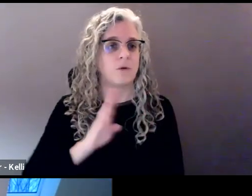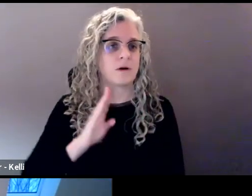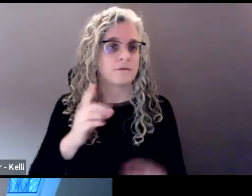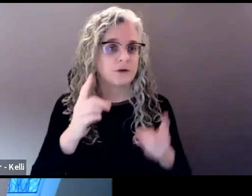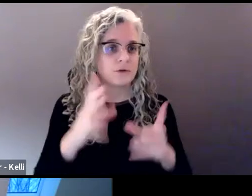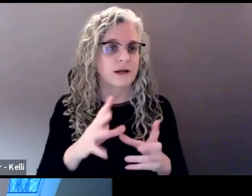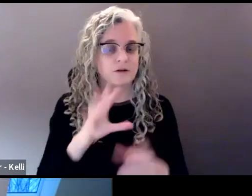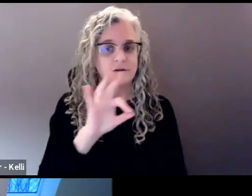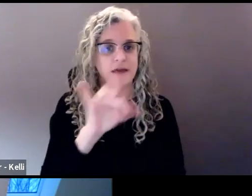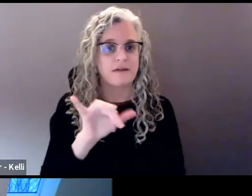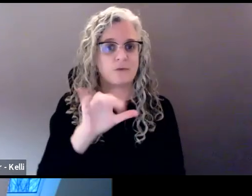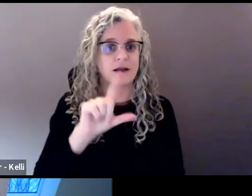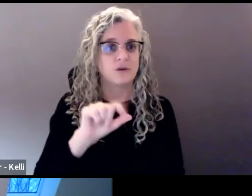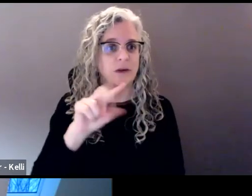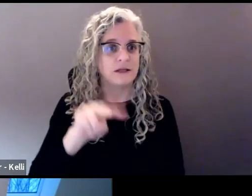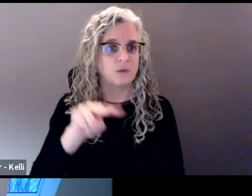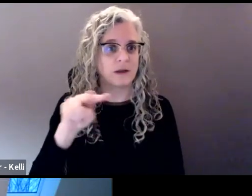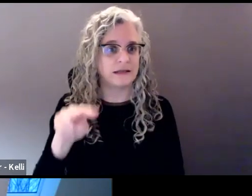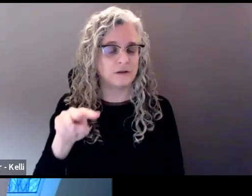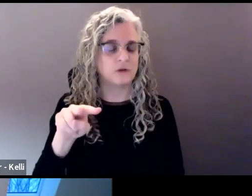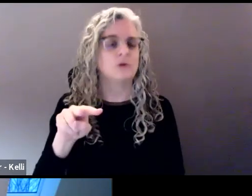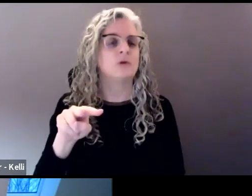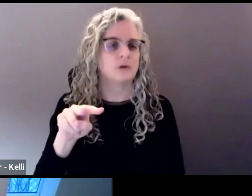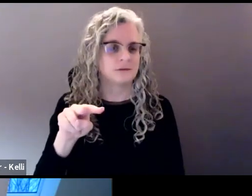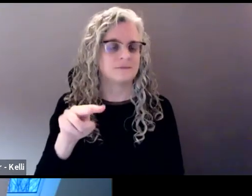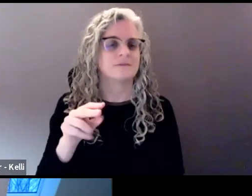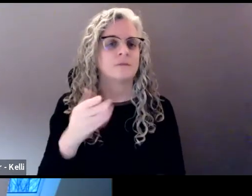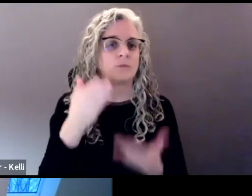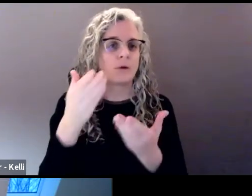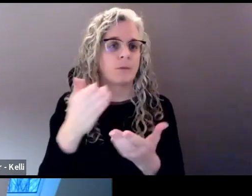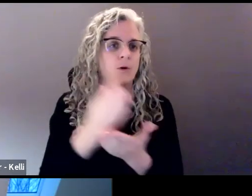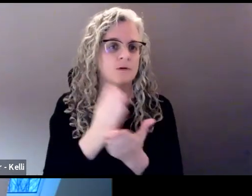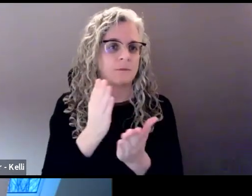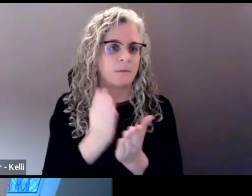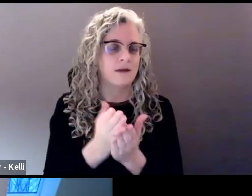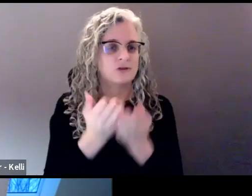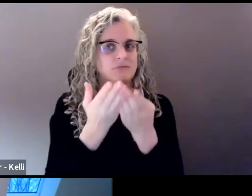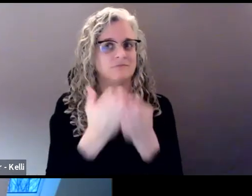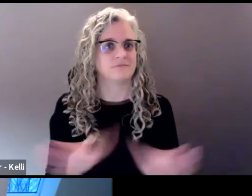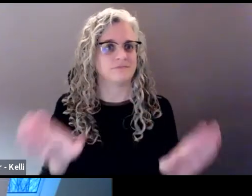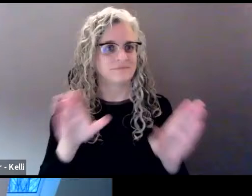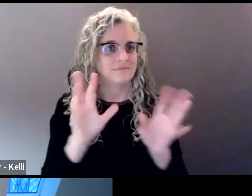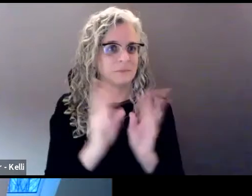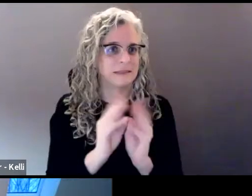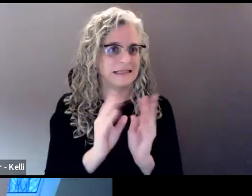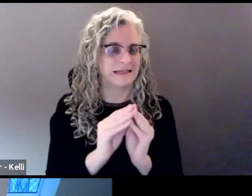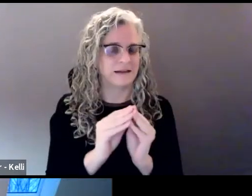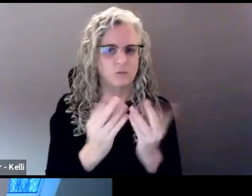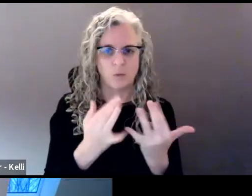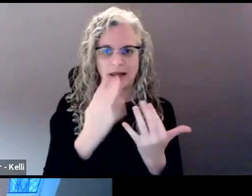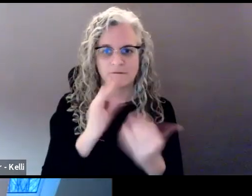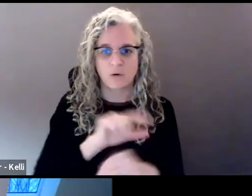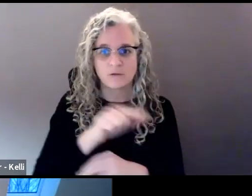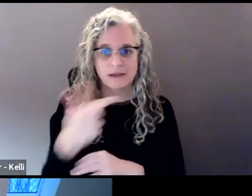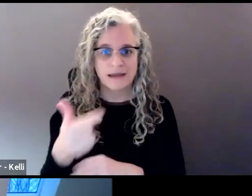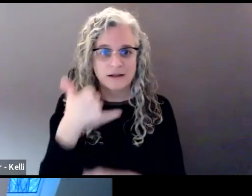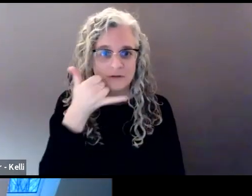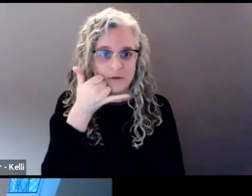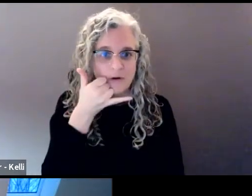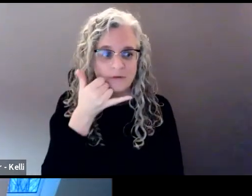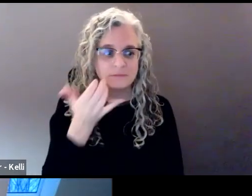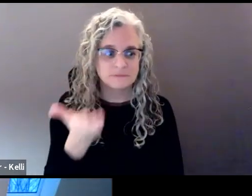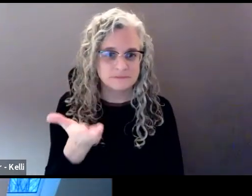2022 Proposed Budget Public Hearing. And we are waiting for our next speaker to join.